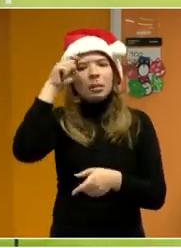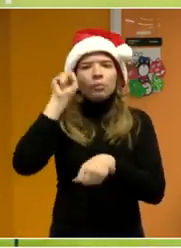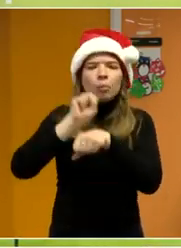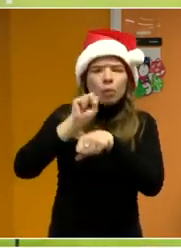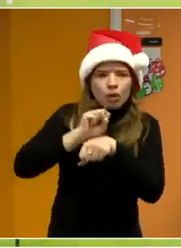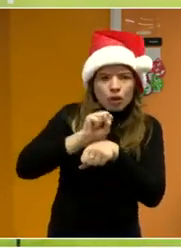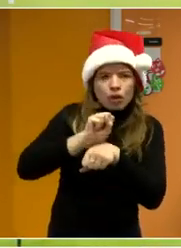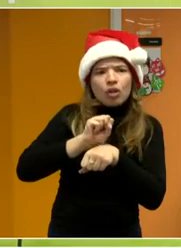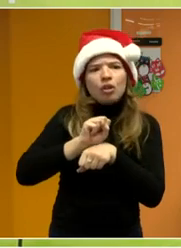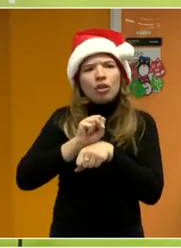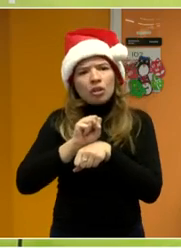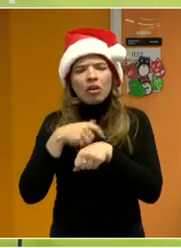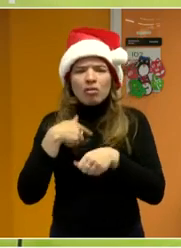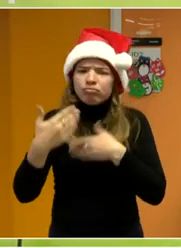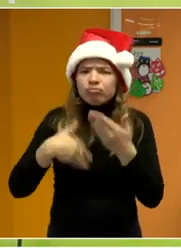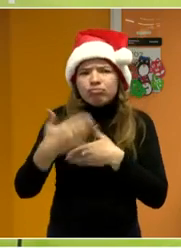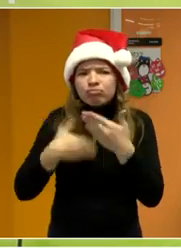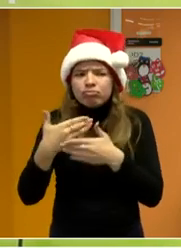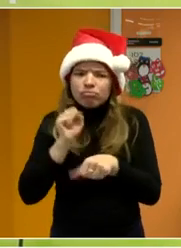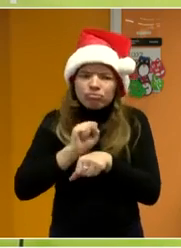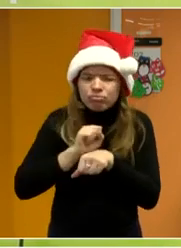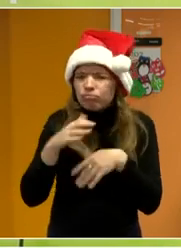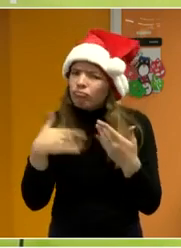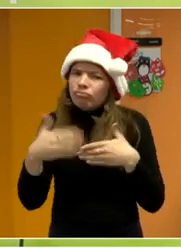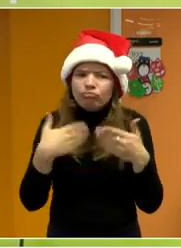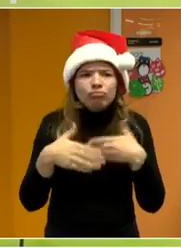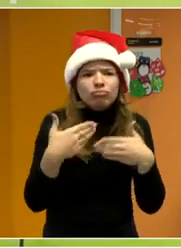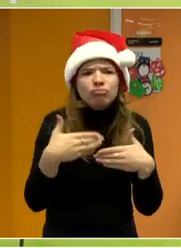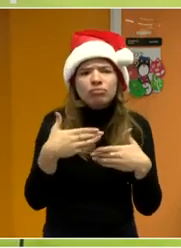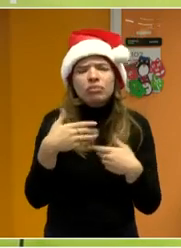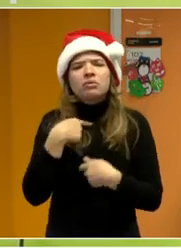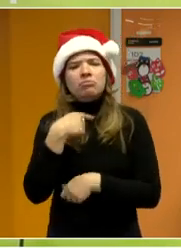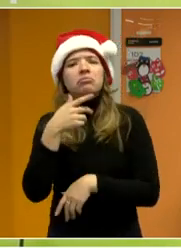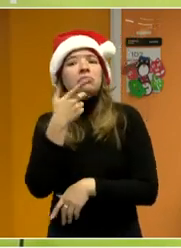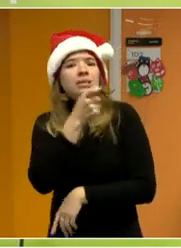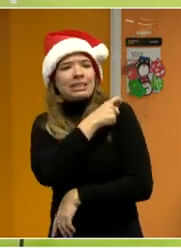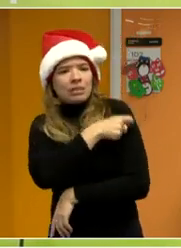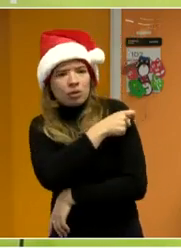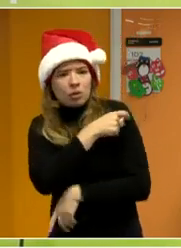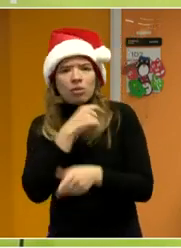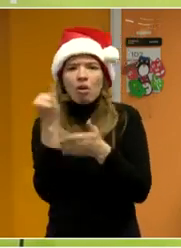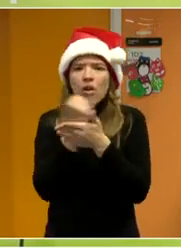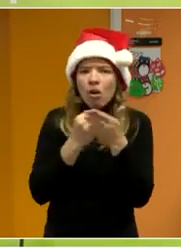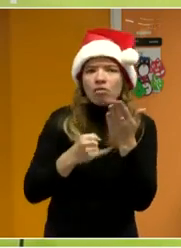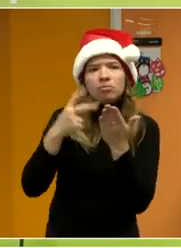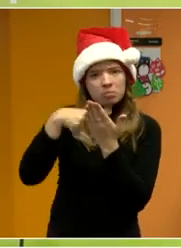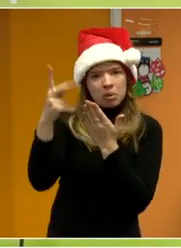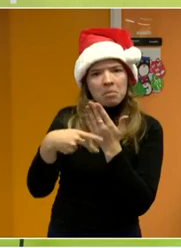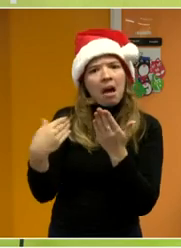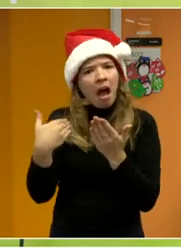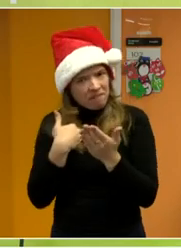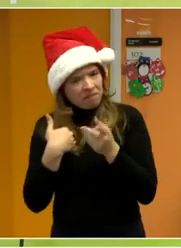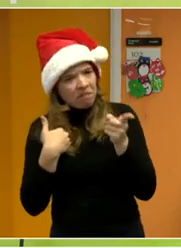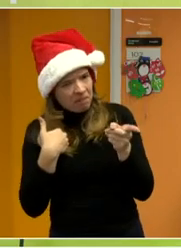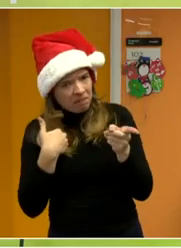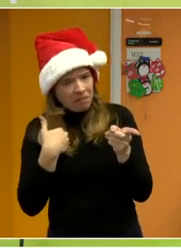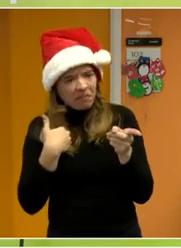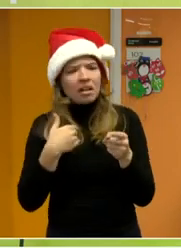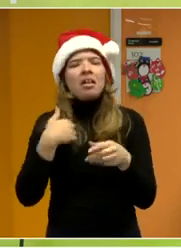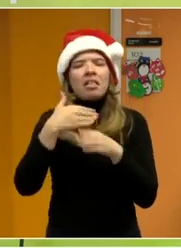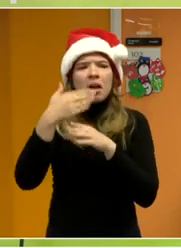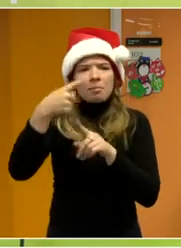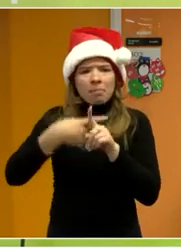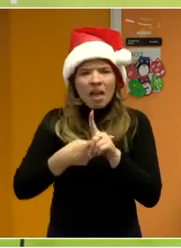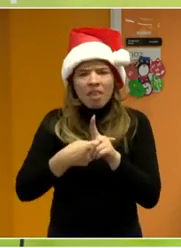for the summer, I was introduced to the tattoo artistry program from Ms. Powell that I will be taking place that following month, and I was interested.